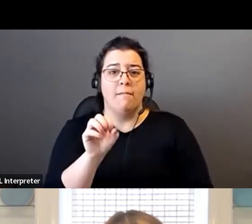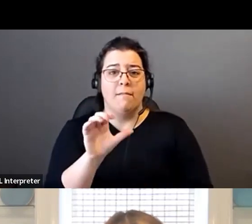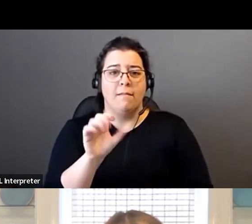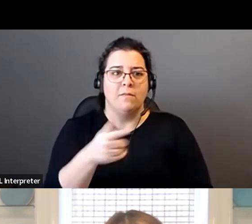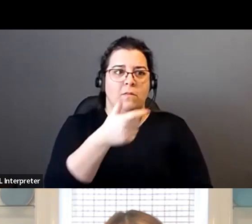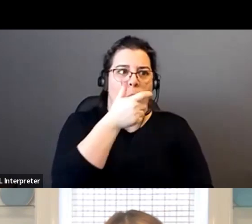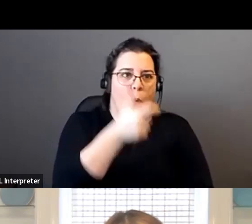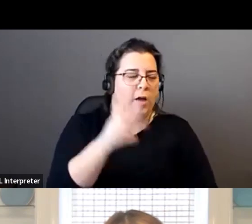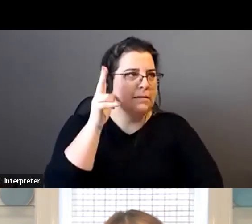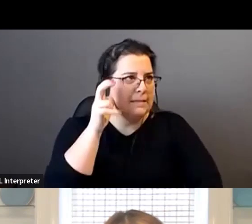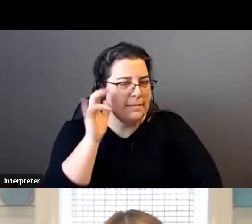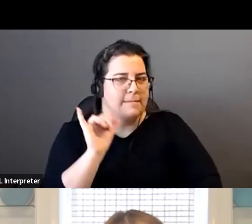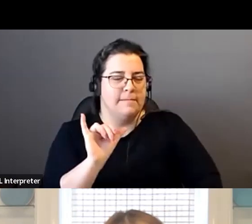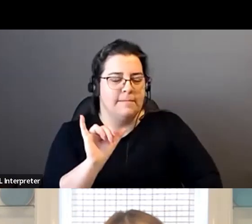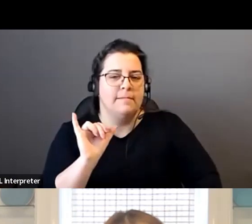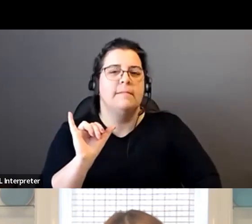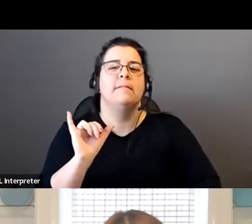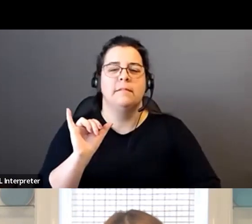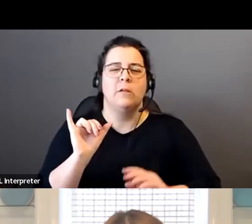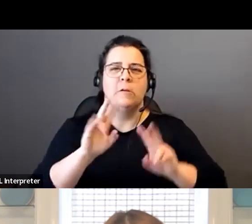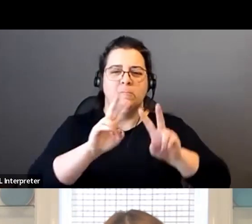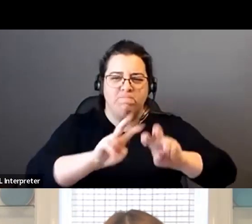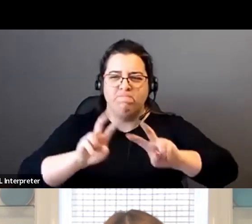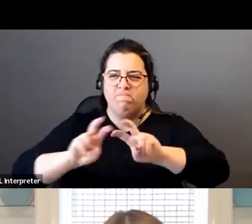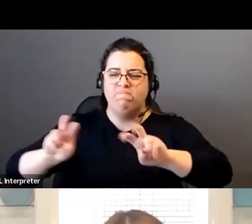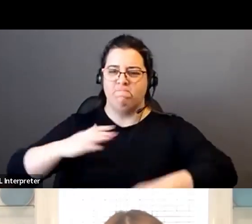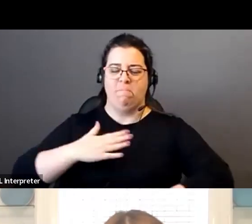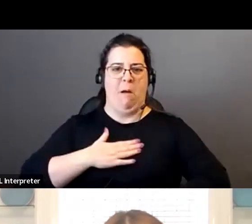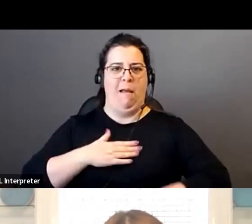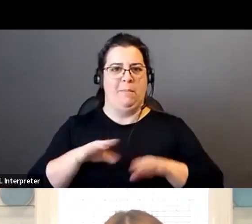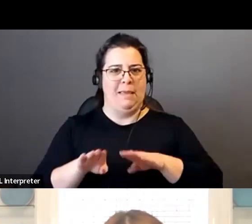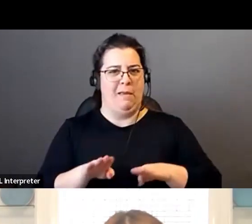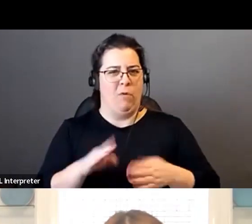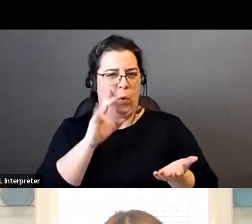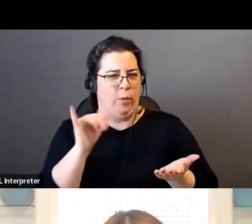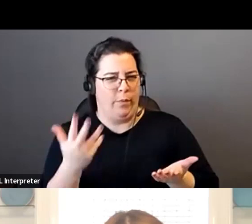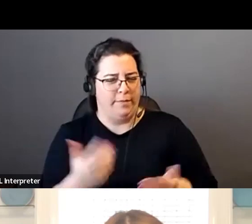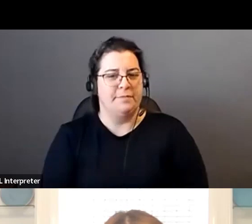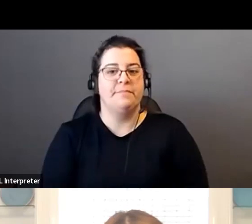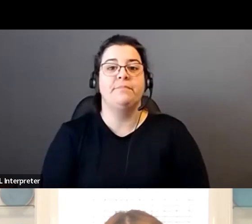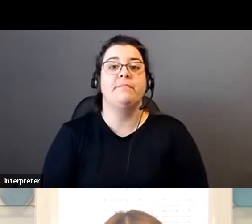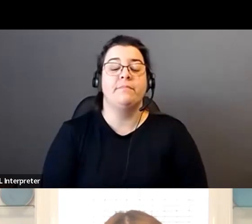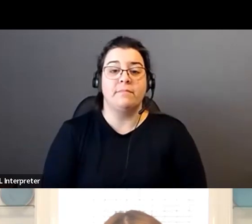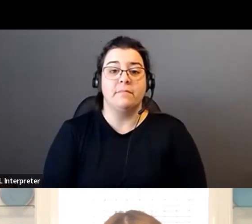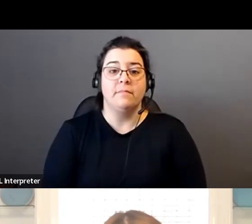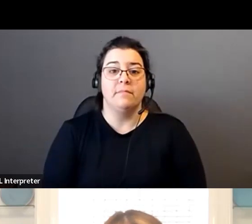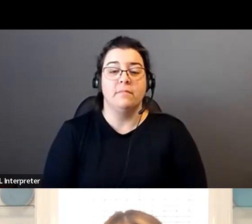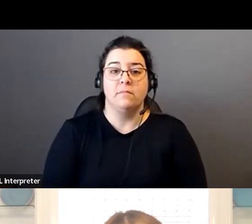when I'm having a conversation with someone, and some of you may notice it here, when I ask a question, I shut